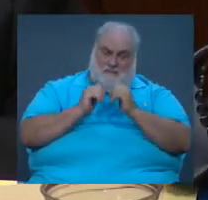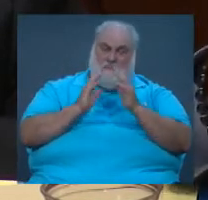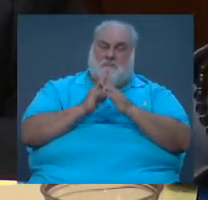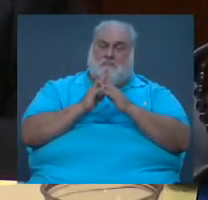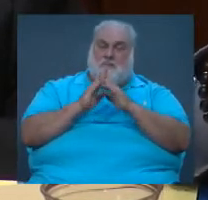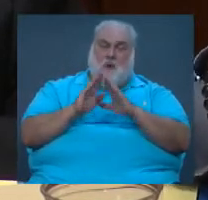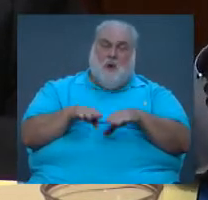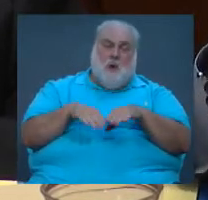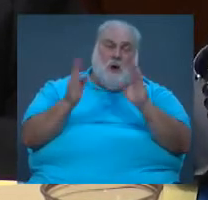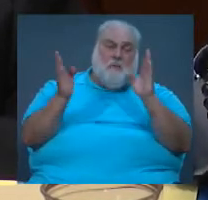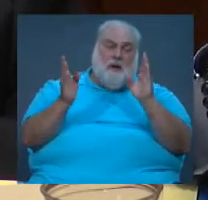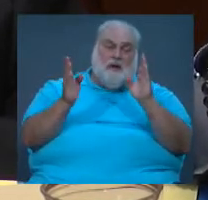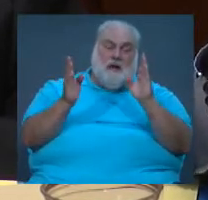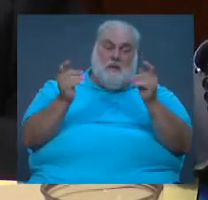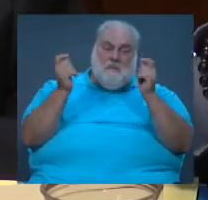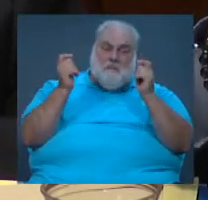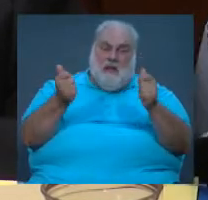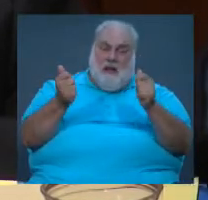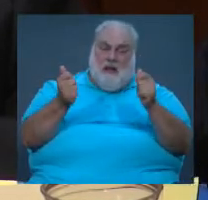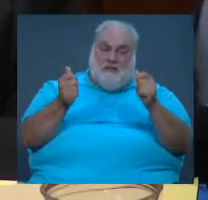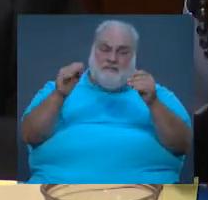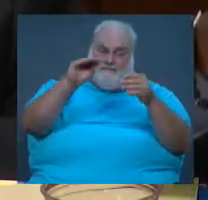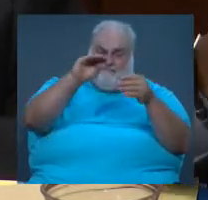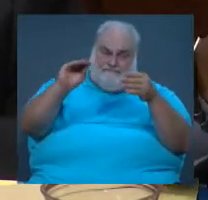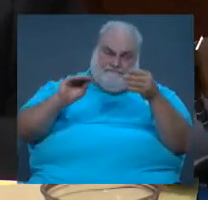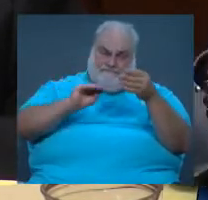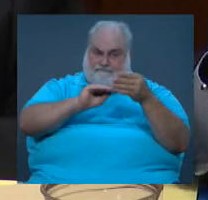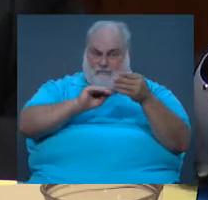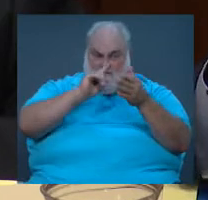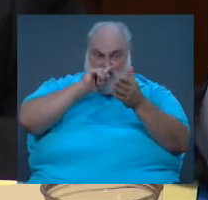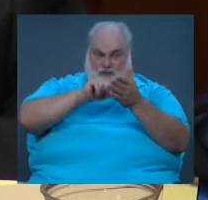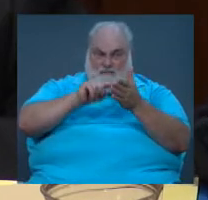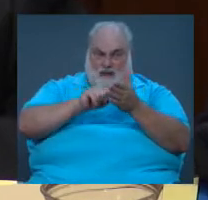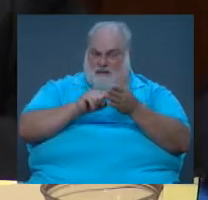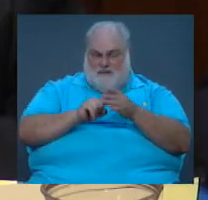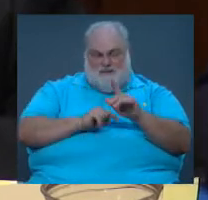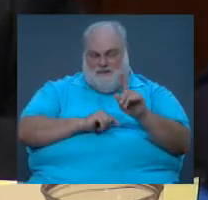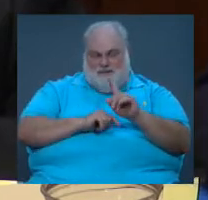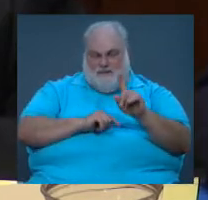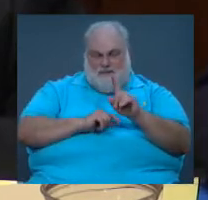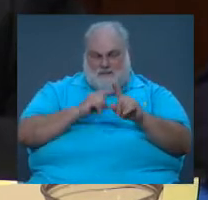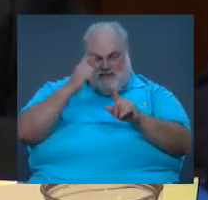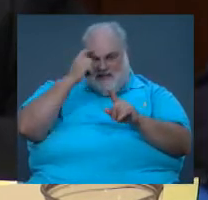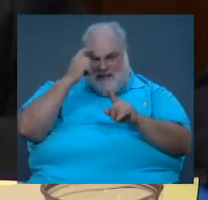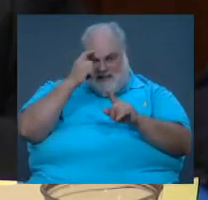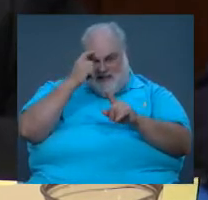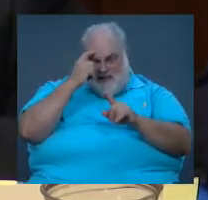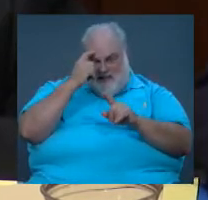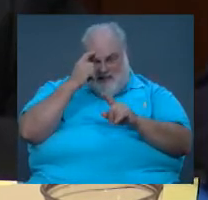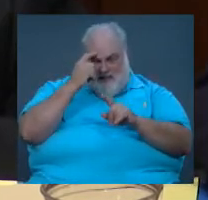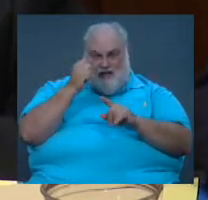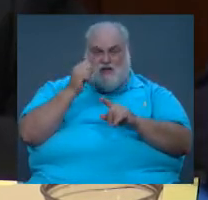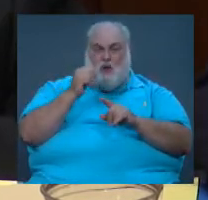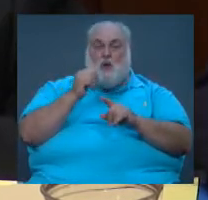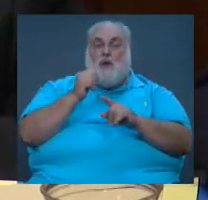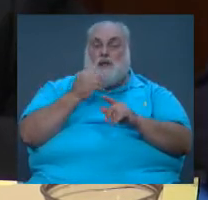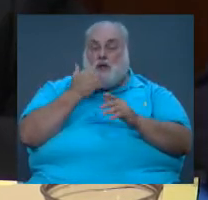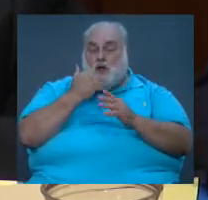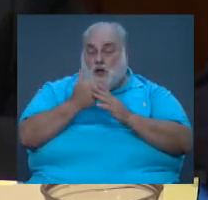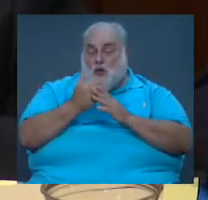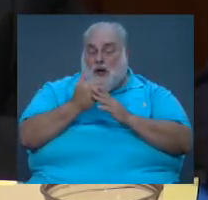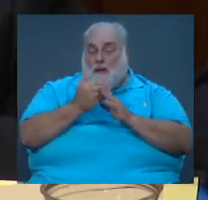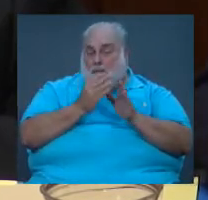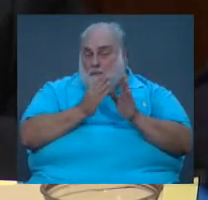opened, that it would go on the automatic list to inspect. And so I think it was well-intentioned back